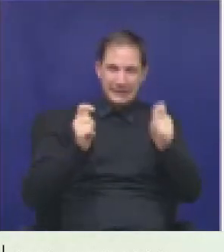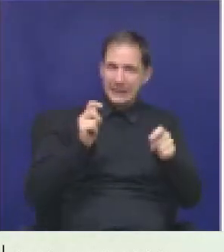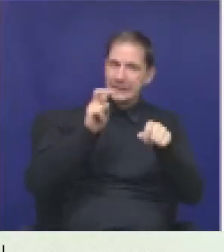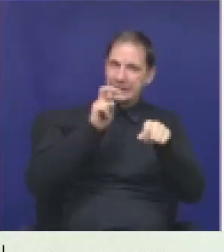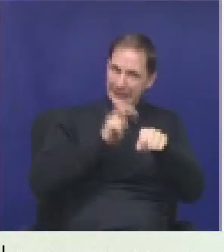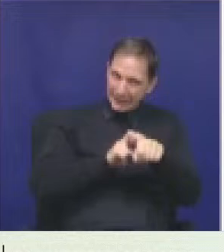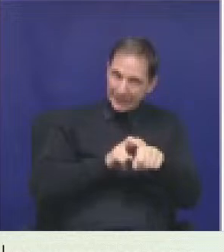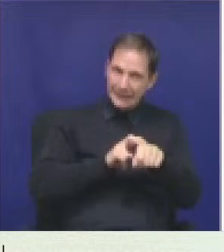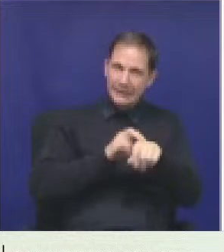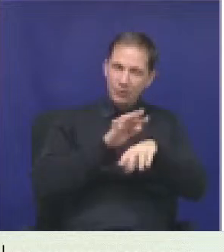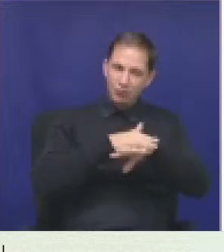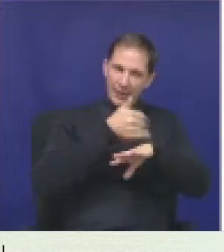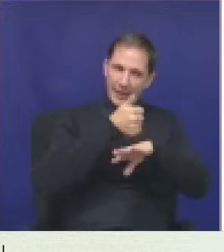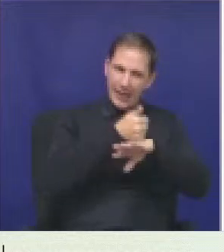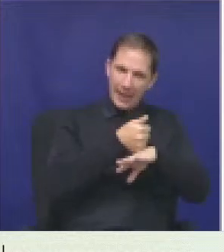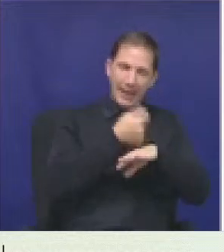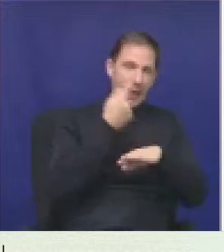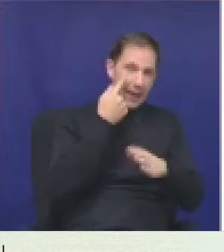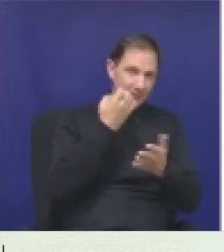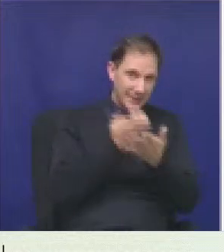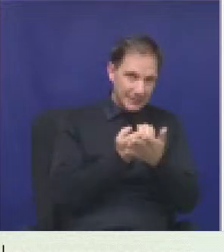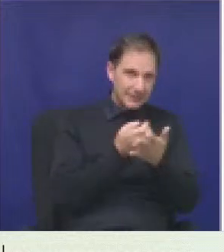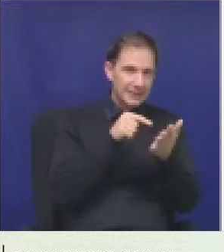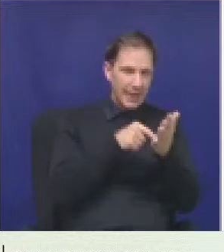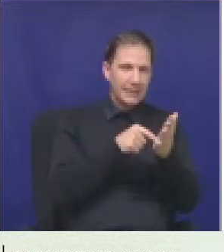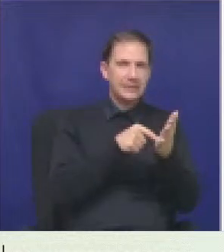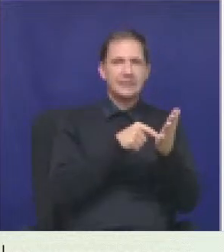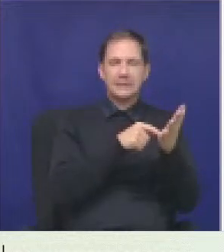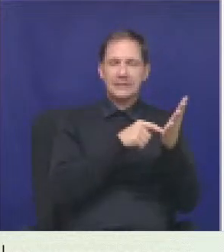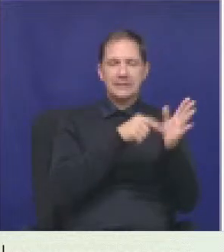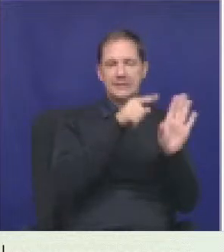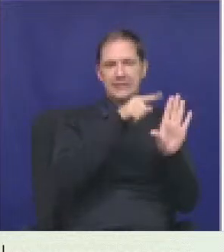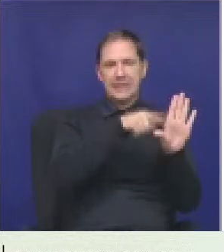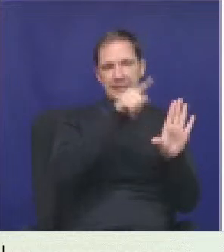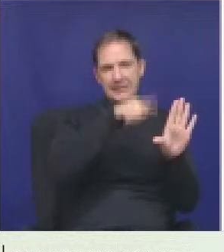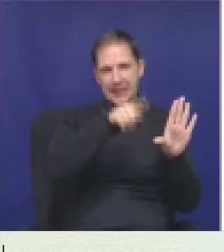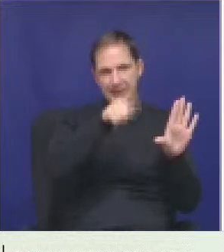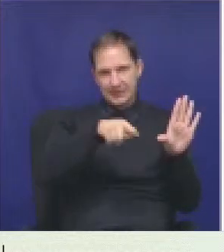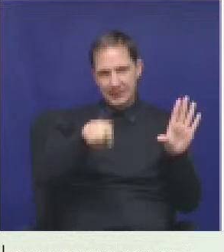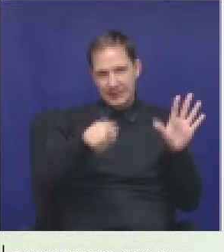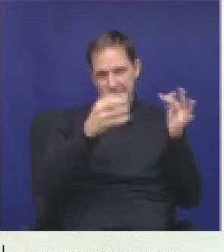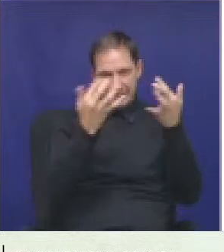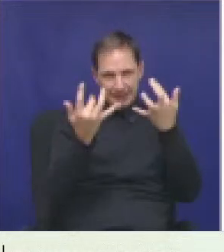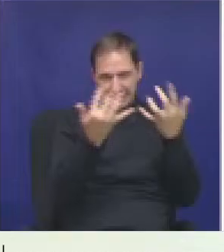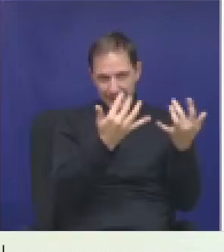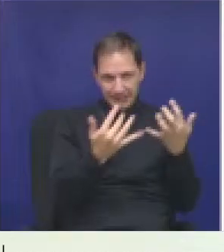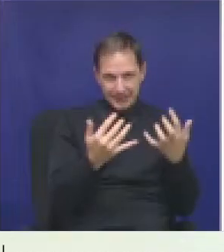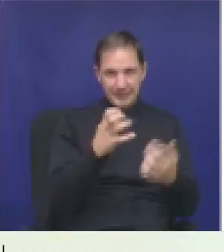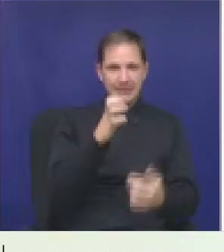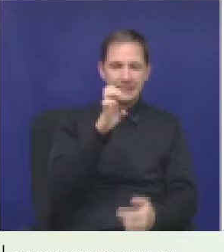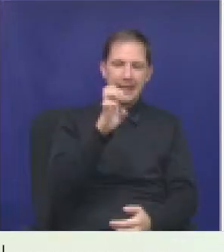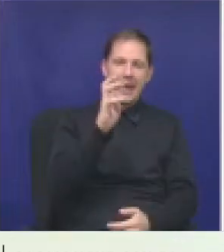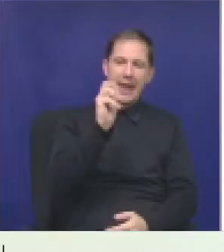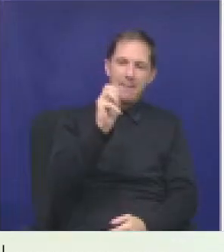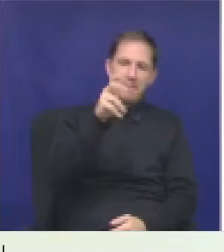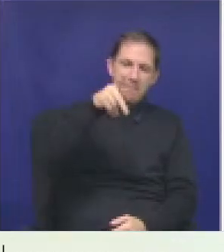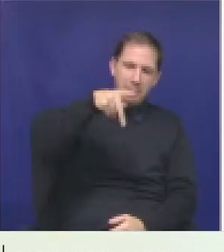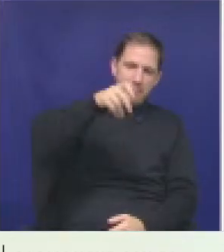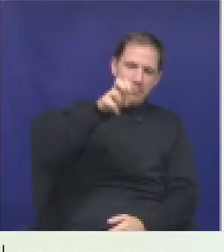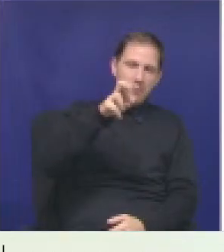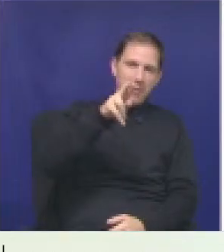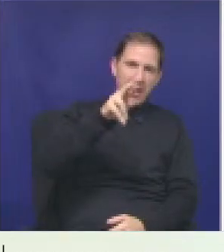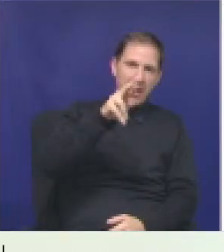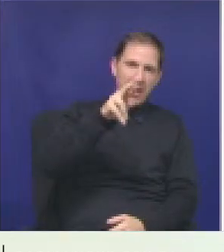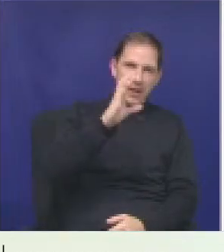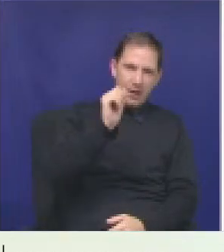statistics and evidence-based reasoning. And by grounding decisions in empirical data and sound statistical analysis,